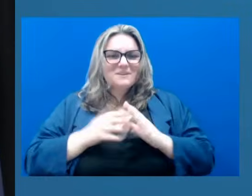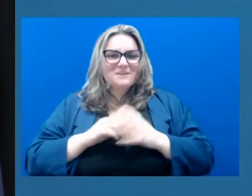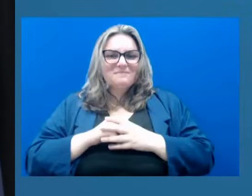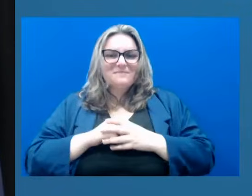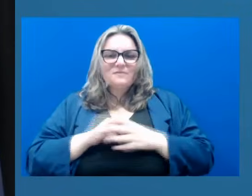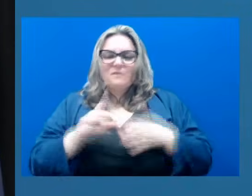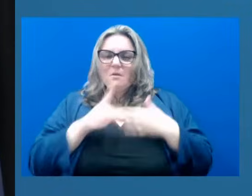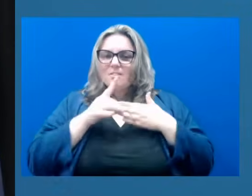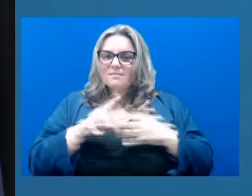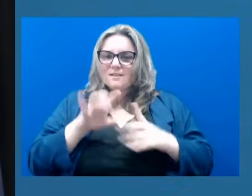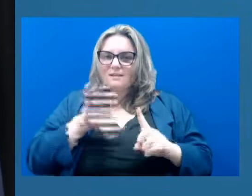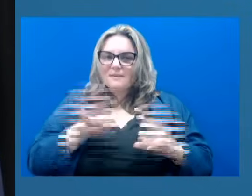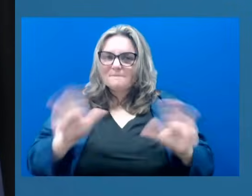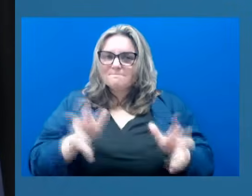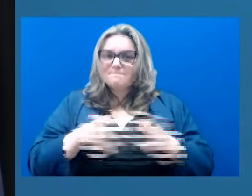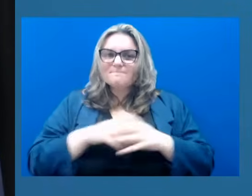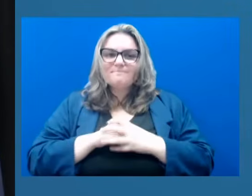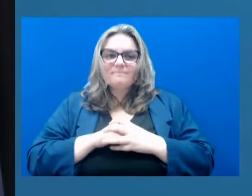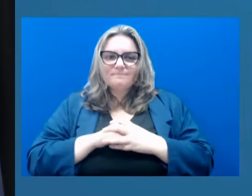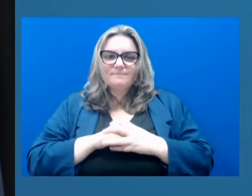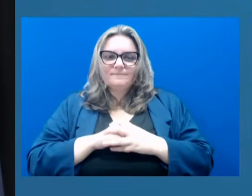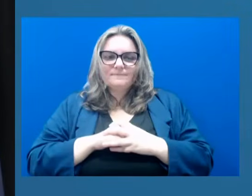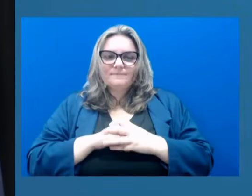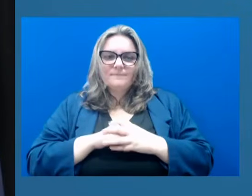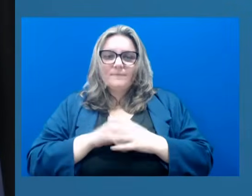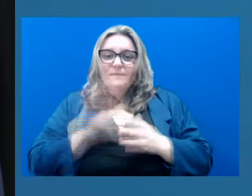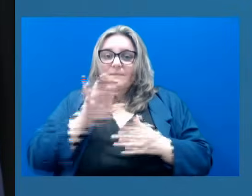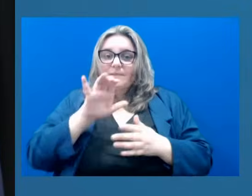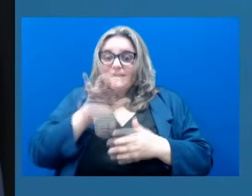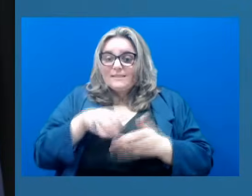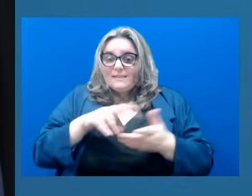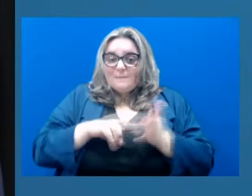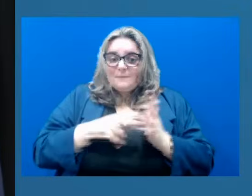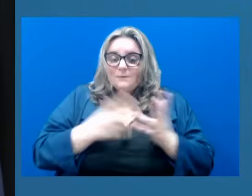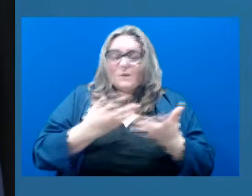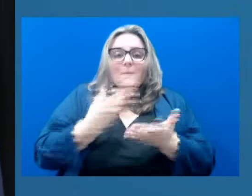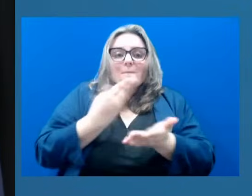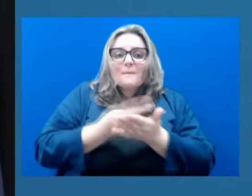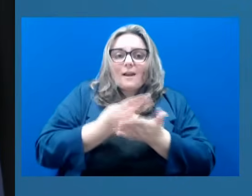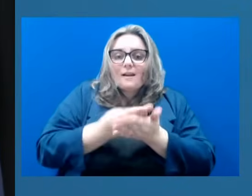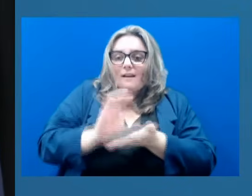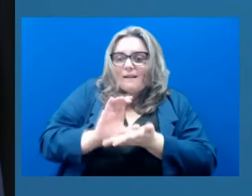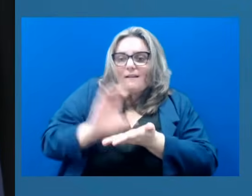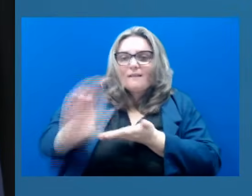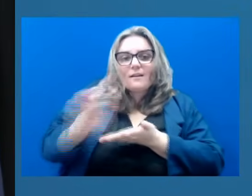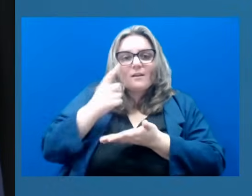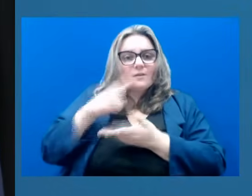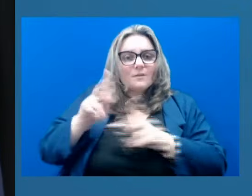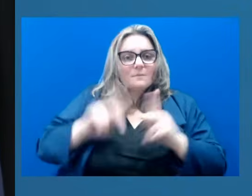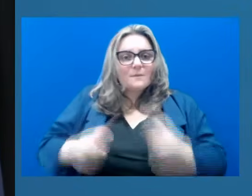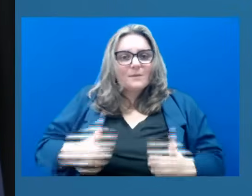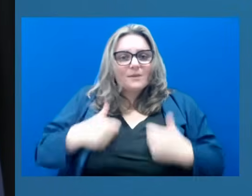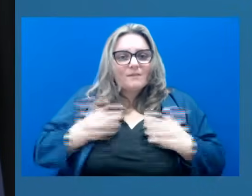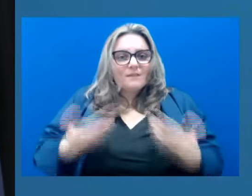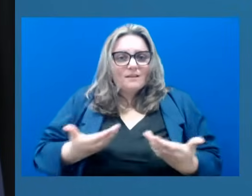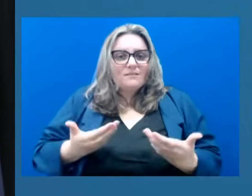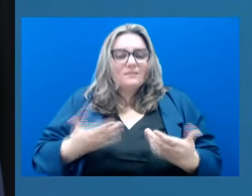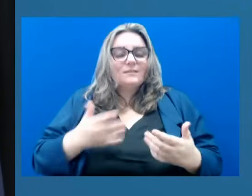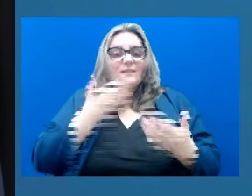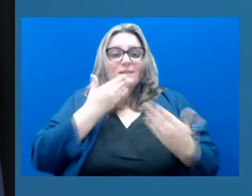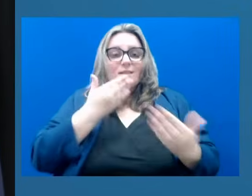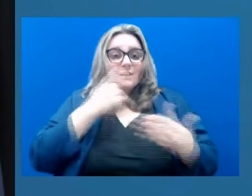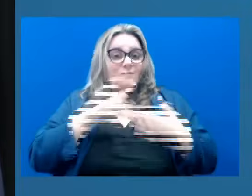charge. And that's money back in people's pockets. And so thank you for showing us the way. And I want to make sure that